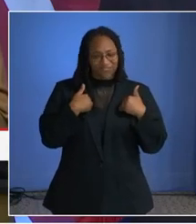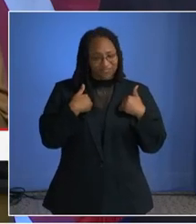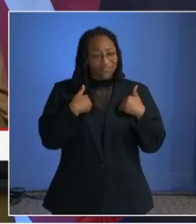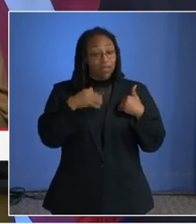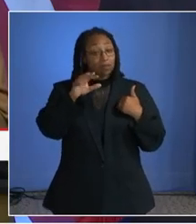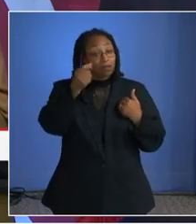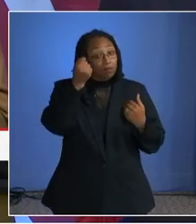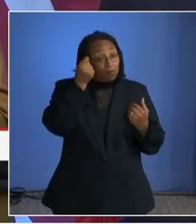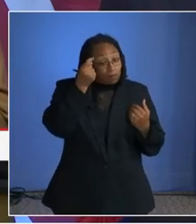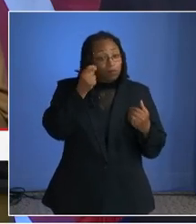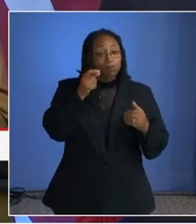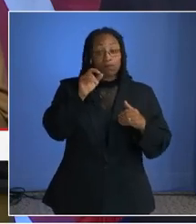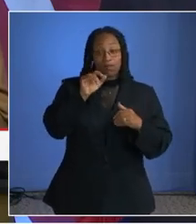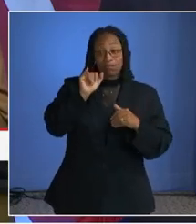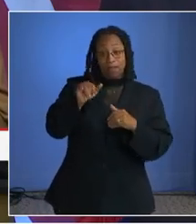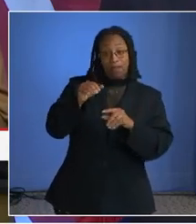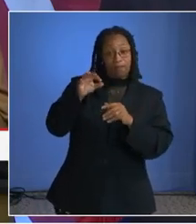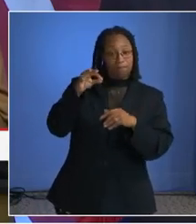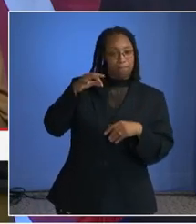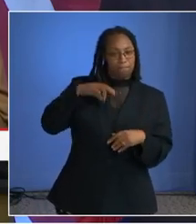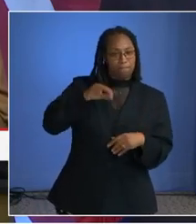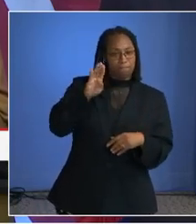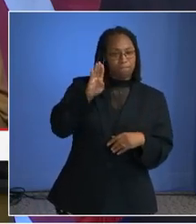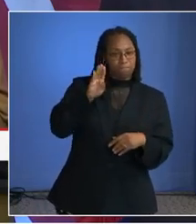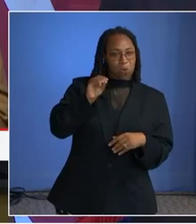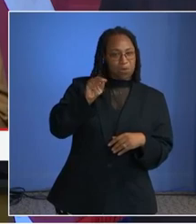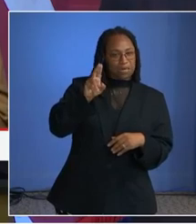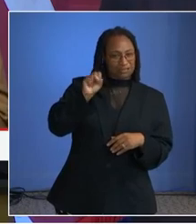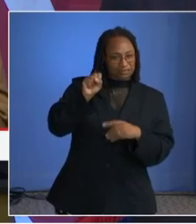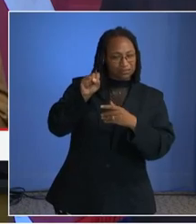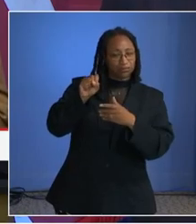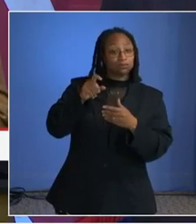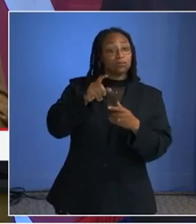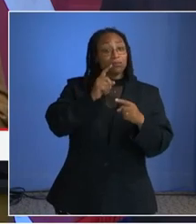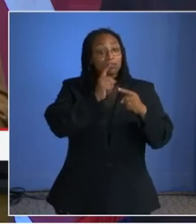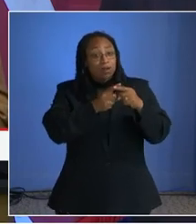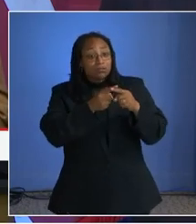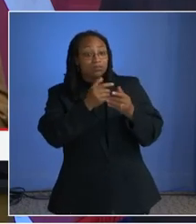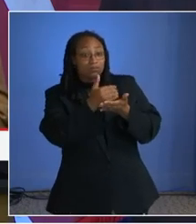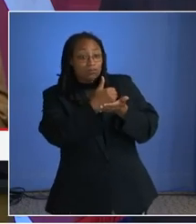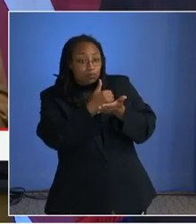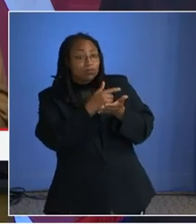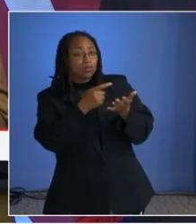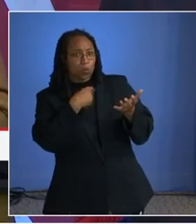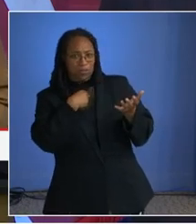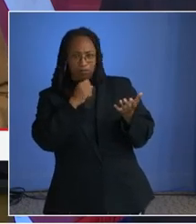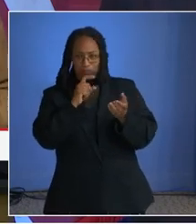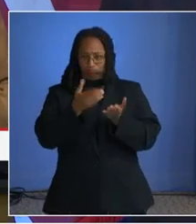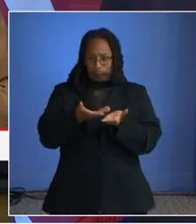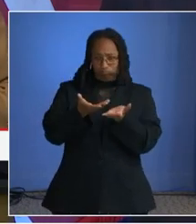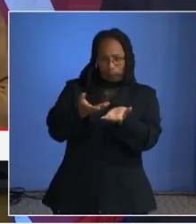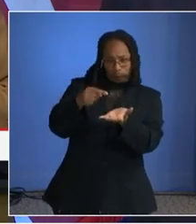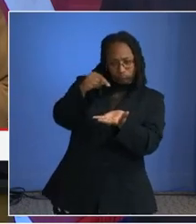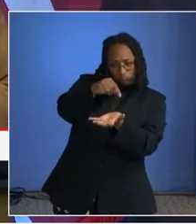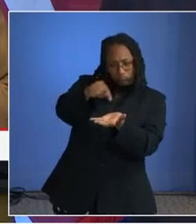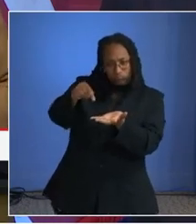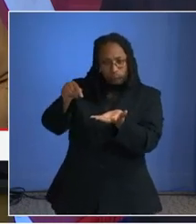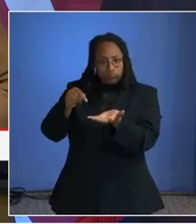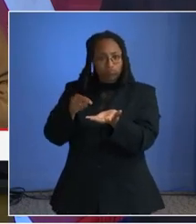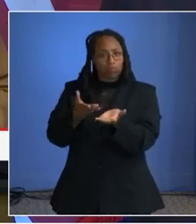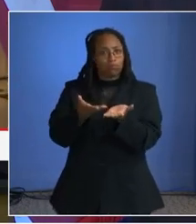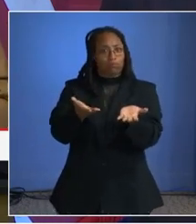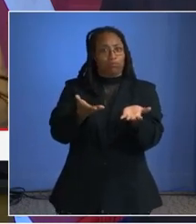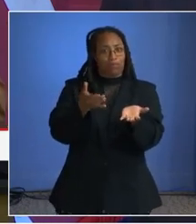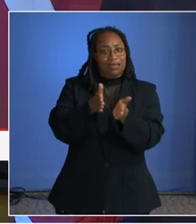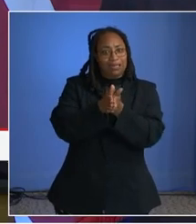have a full slate of call takers, which is important. And so one of the things in the public safety and justice is the pipeline takes